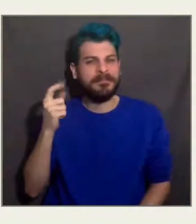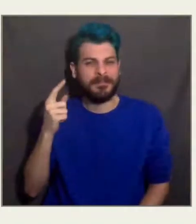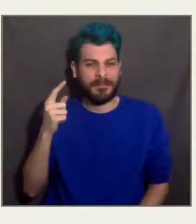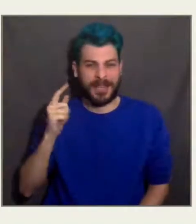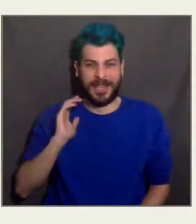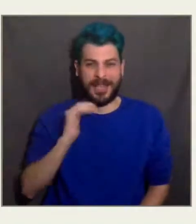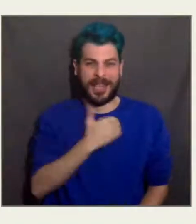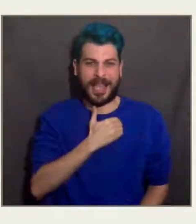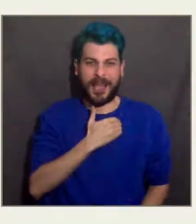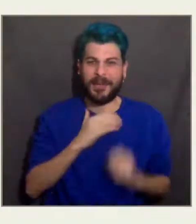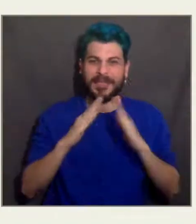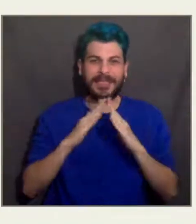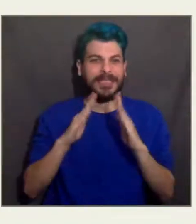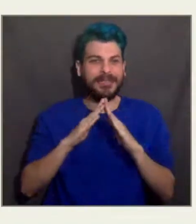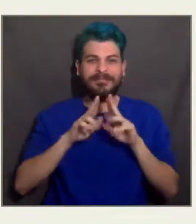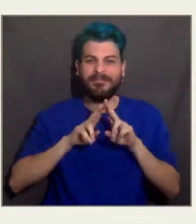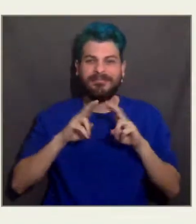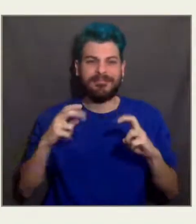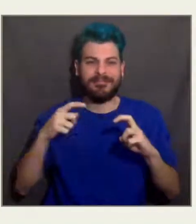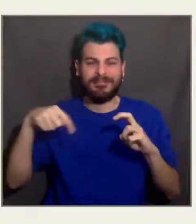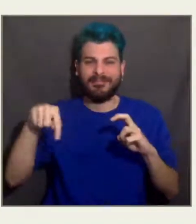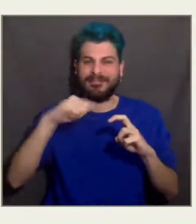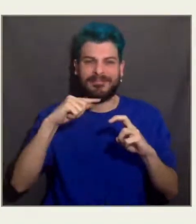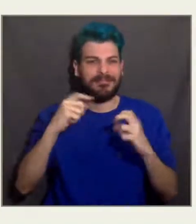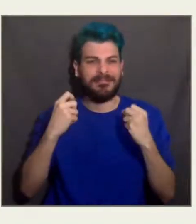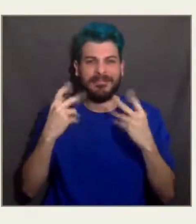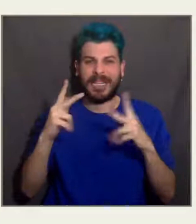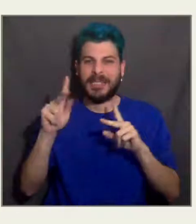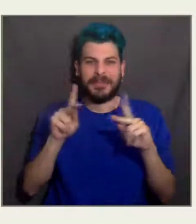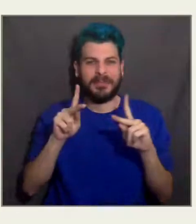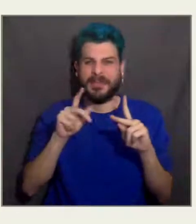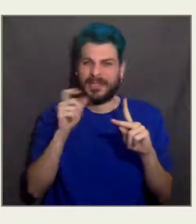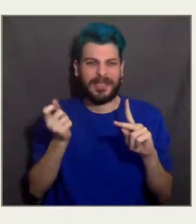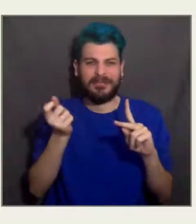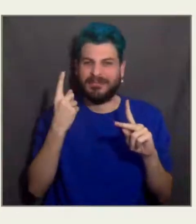quite understand what it does. Metro